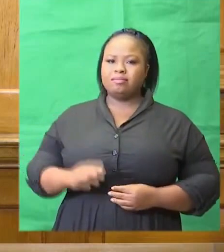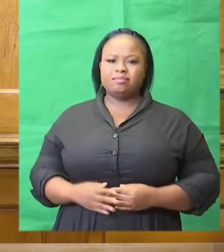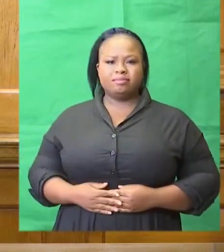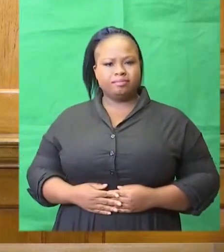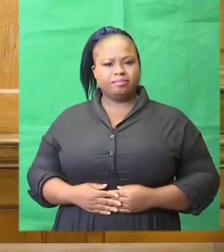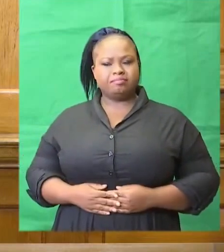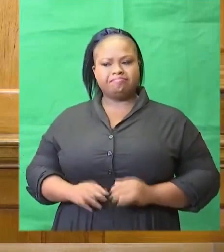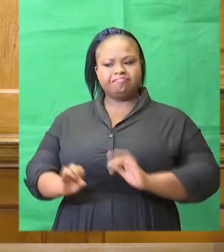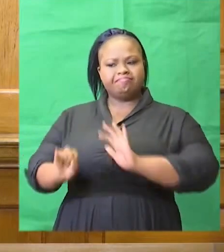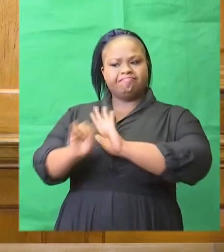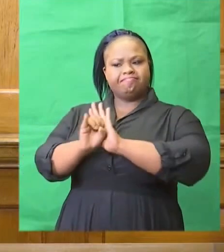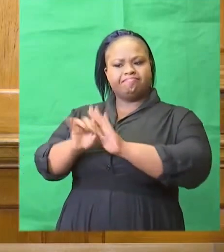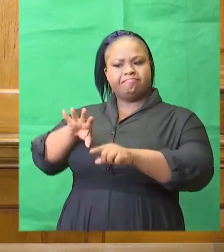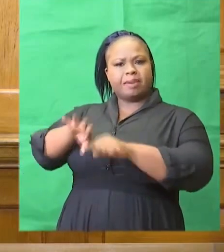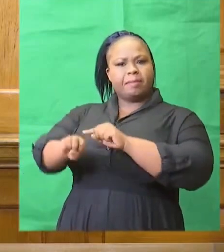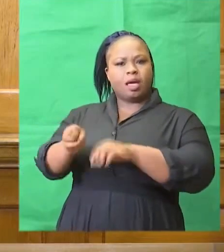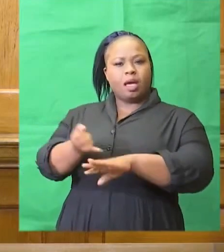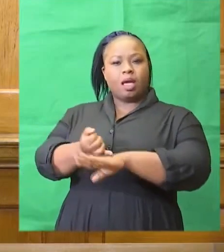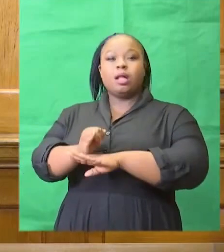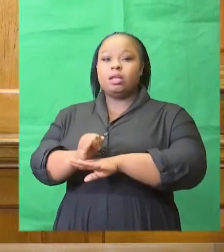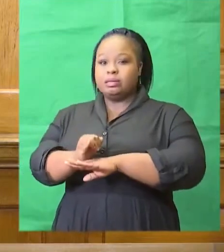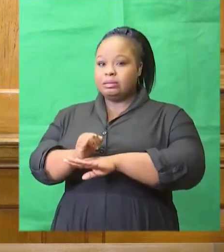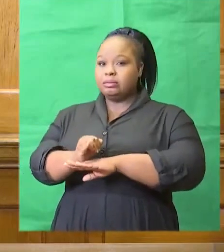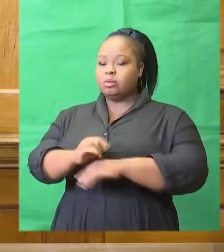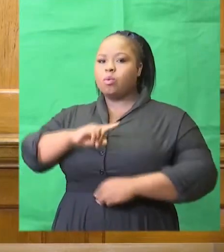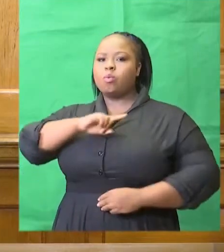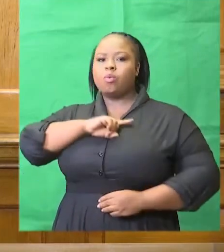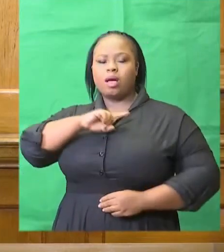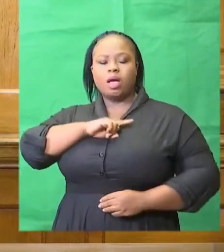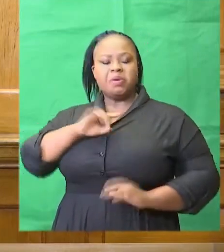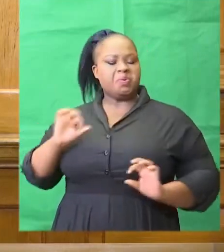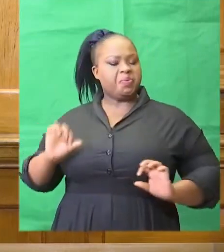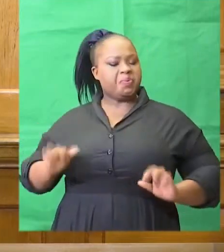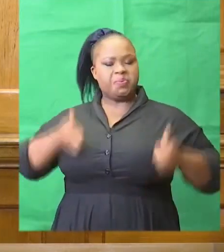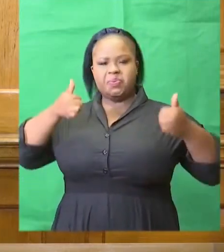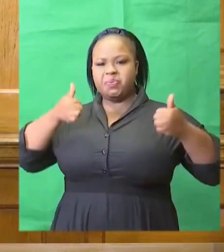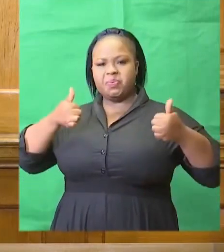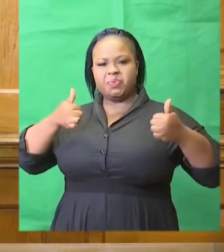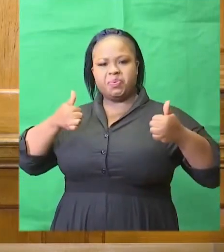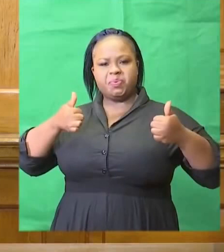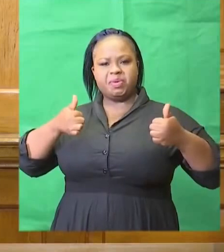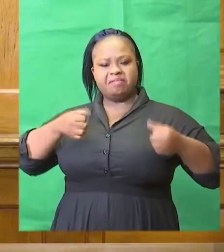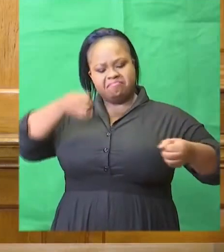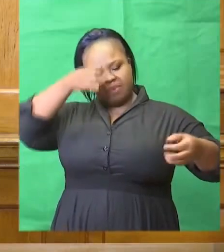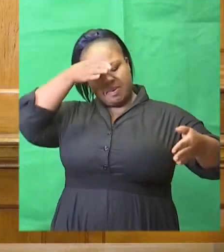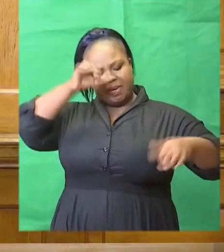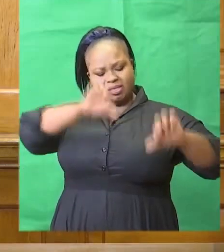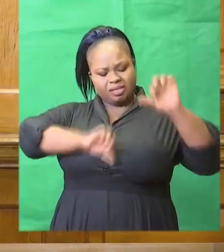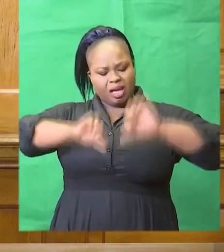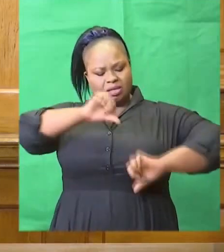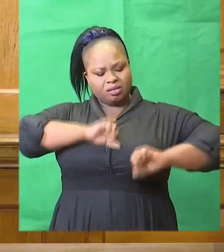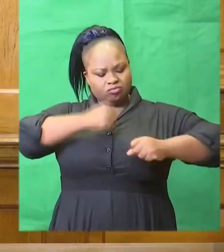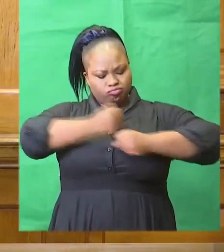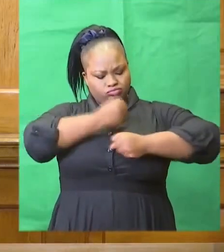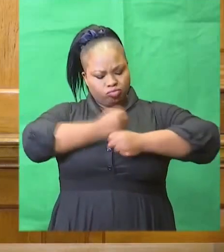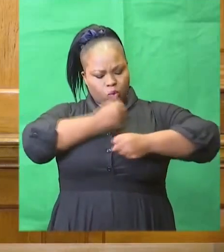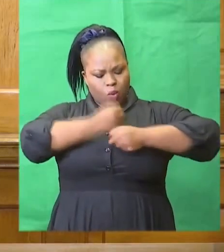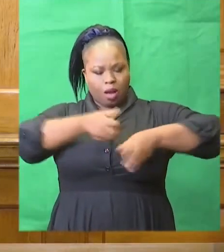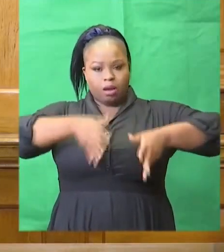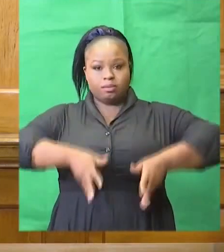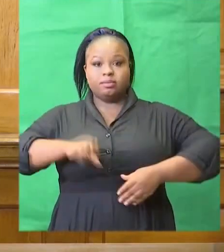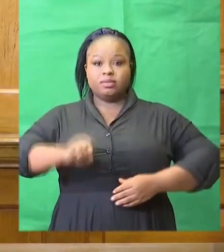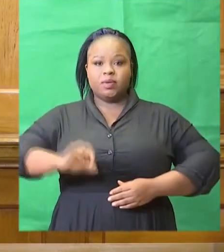The early identification of this variant is a result of the excellent work done by our scientists in South